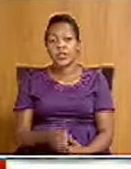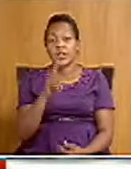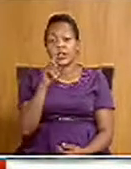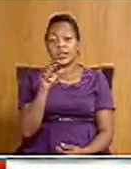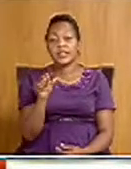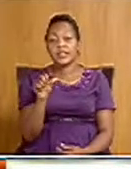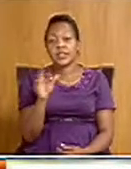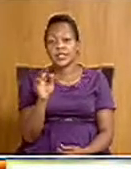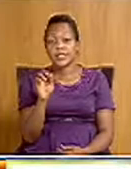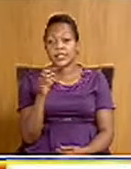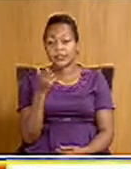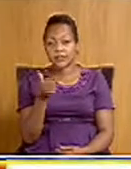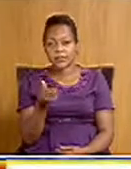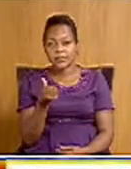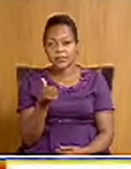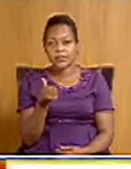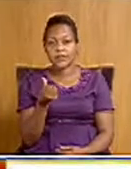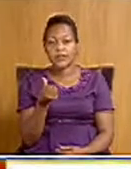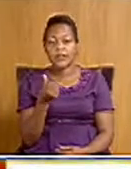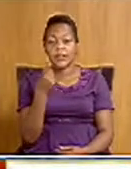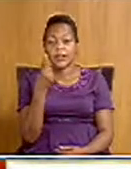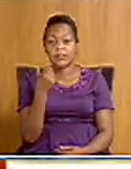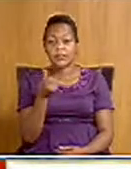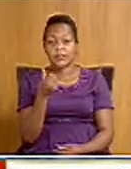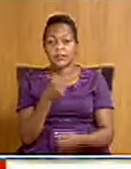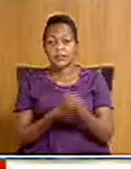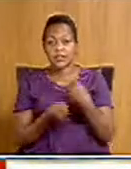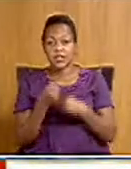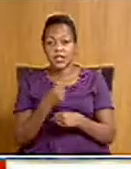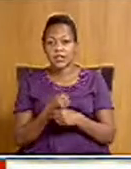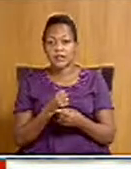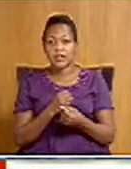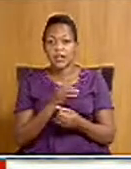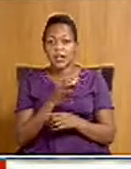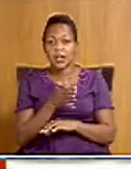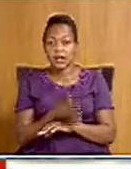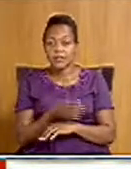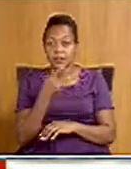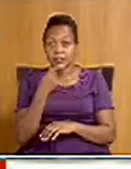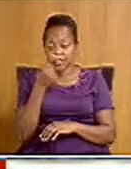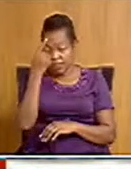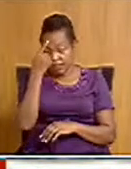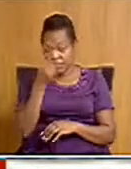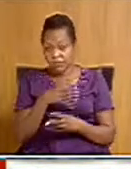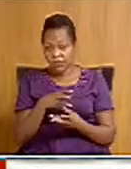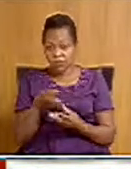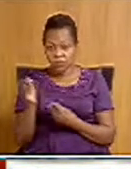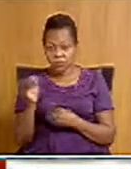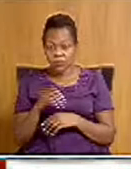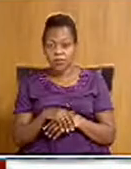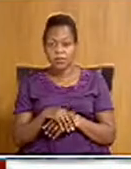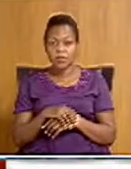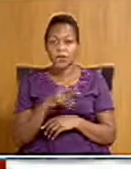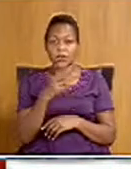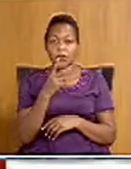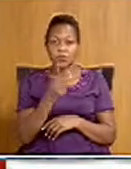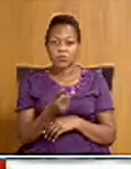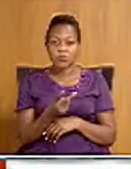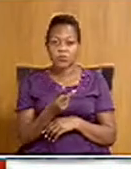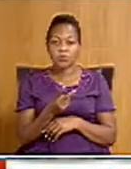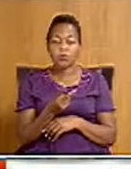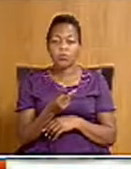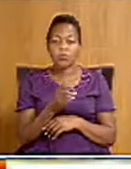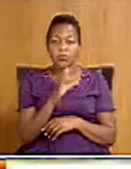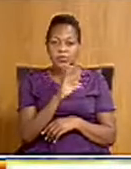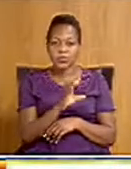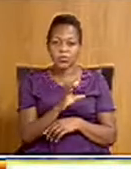By 1986, 16 years after the onset of the Idi Amin regime, two of the three C's,